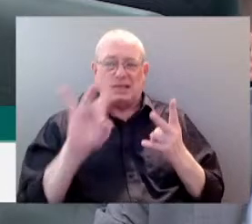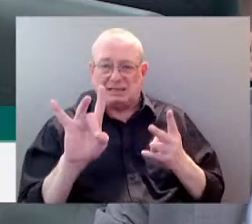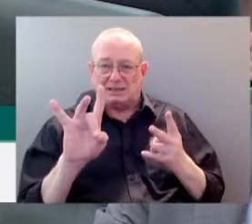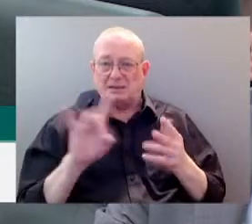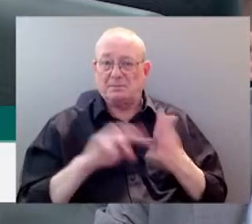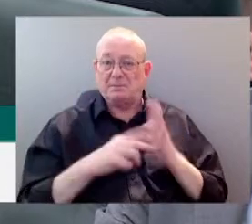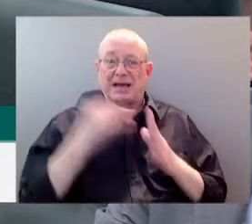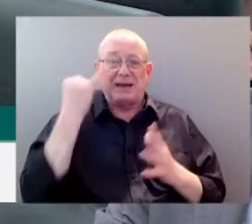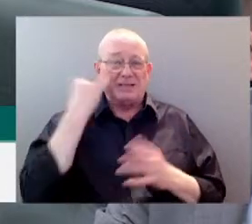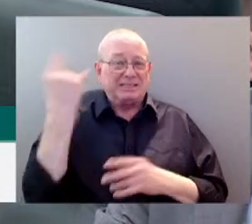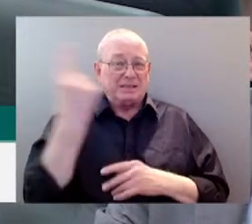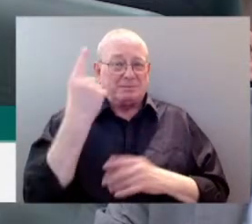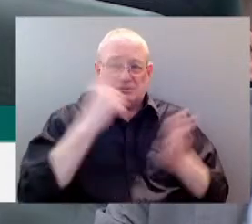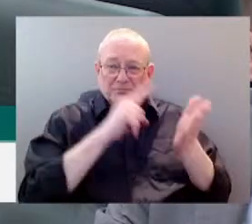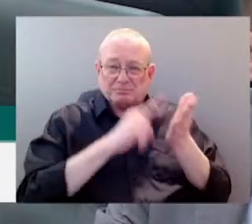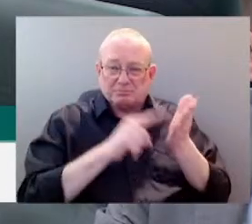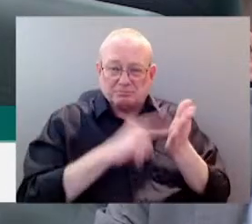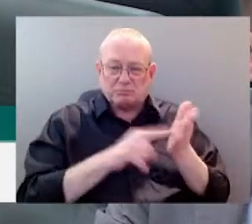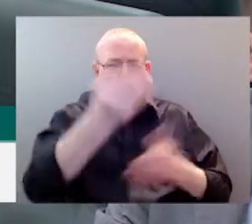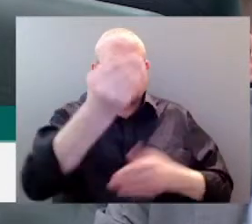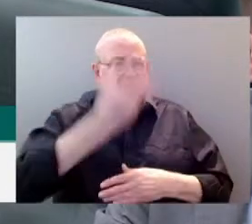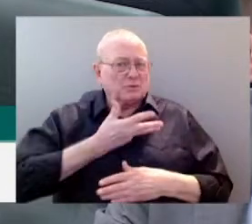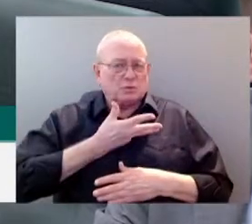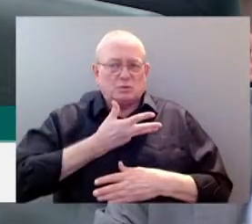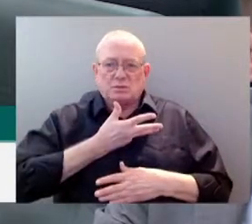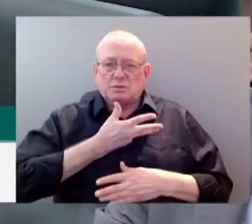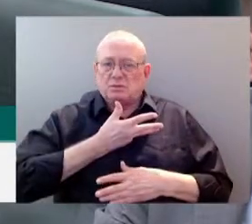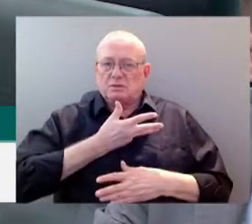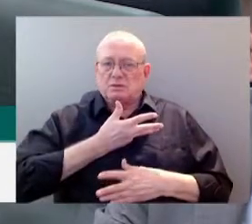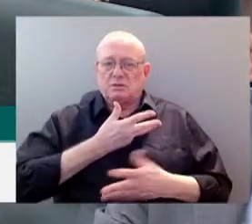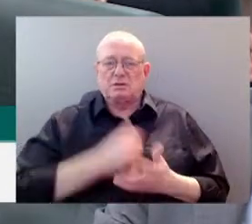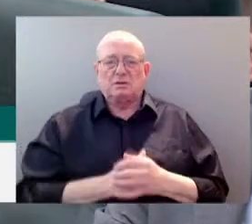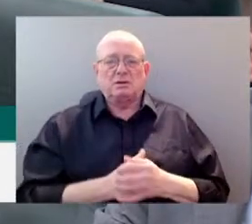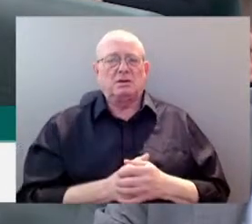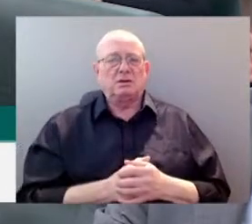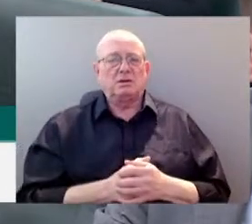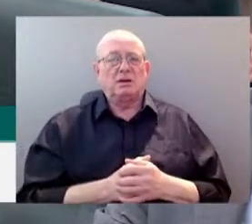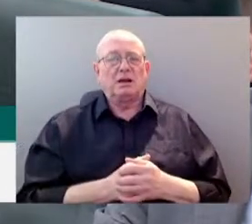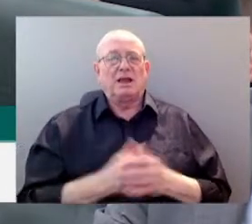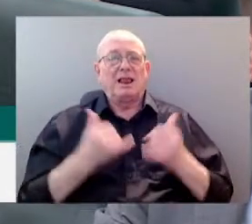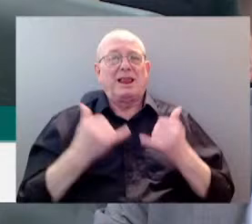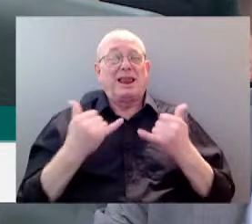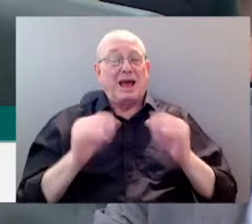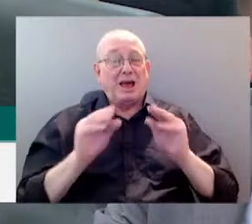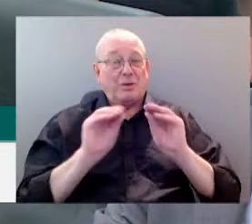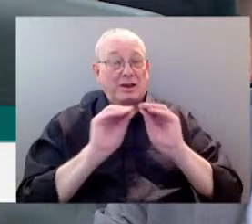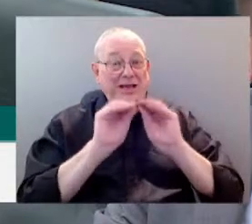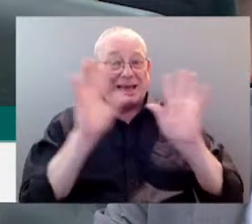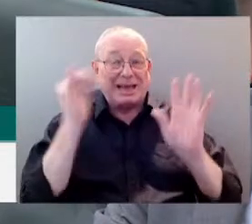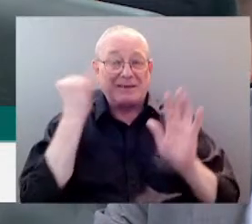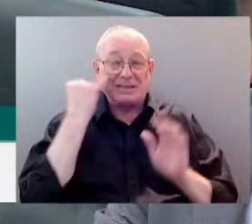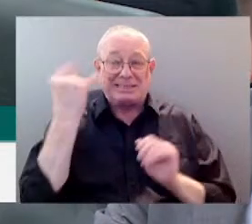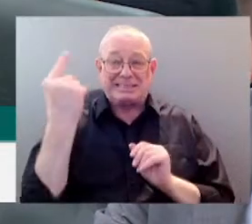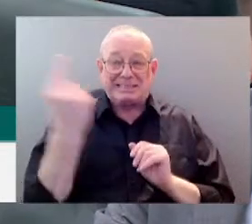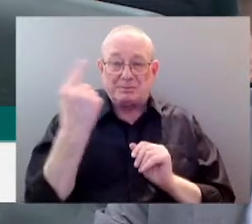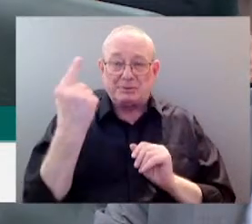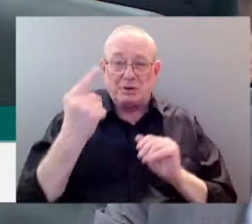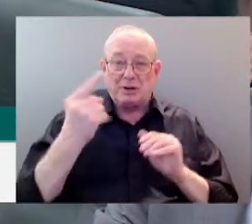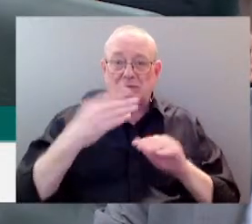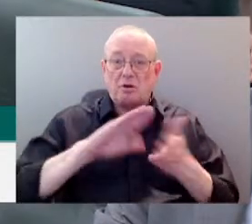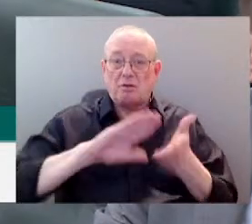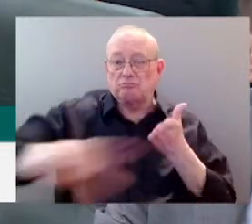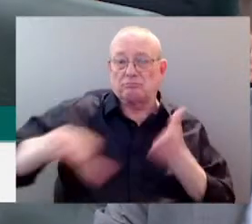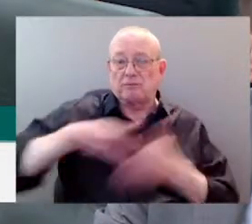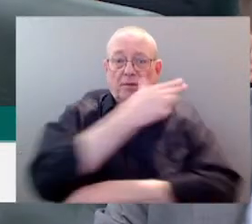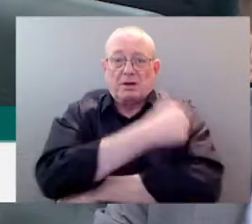investigation what has become clear is that when a patient with complex needs is being discharged from hospital there needs to be more connection